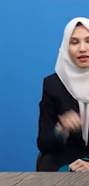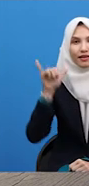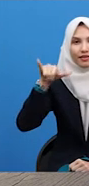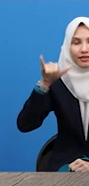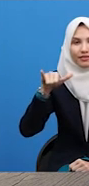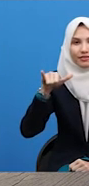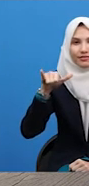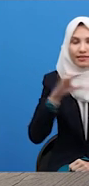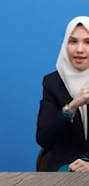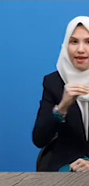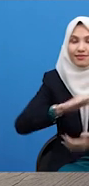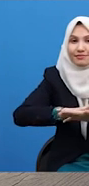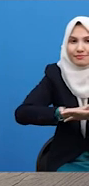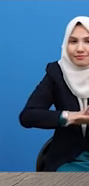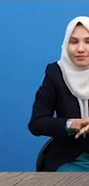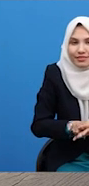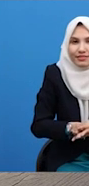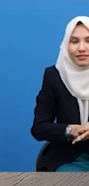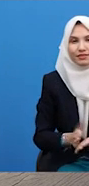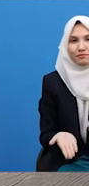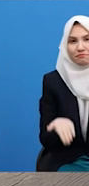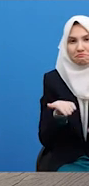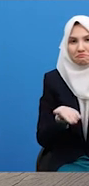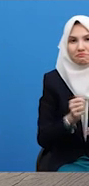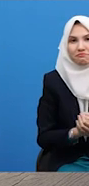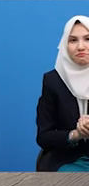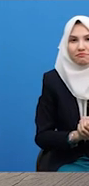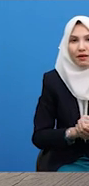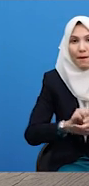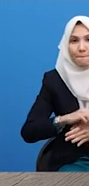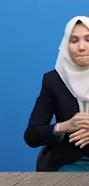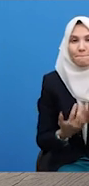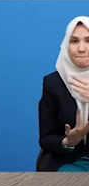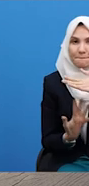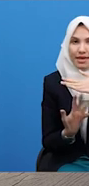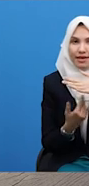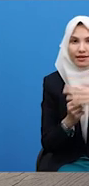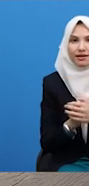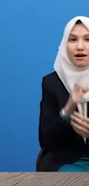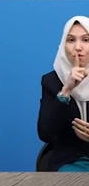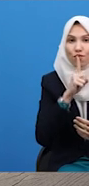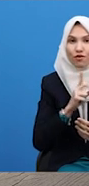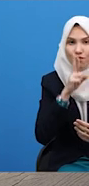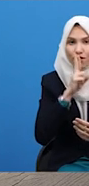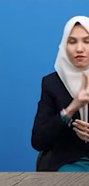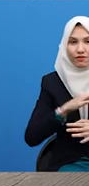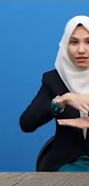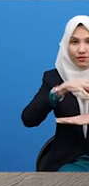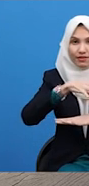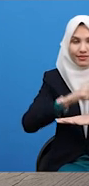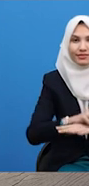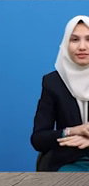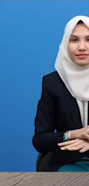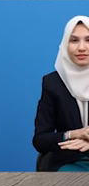Yes, and cheese. Perhaps you can bake a red velvet cake with cream cheese topping too.